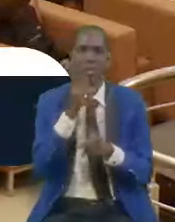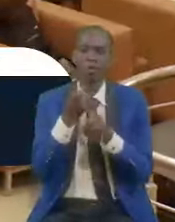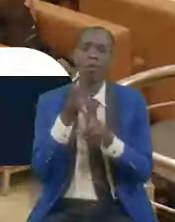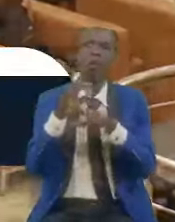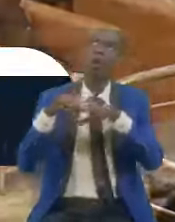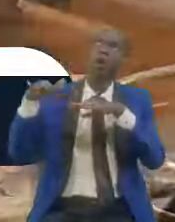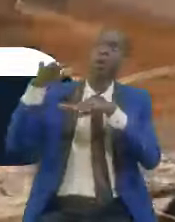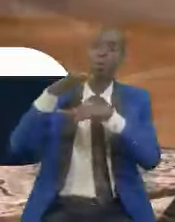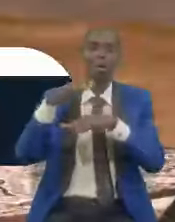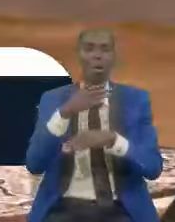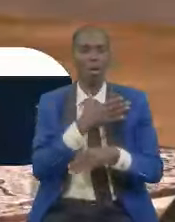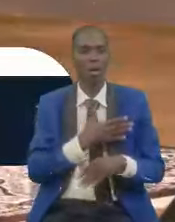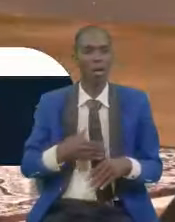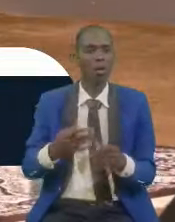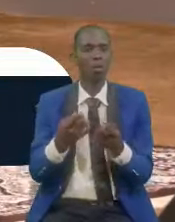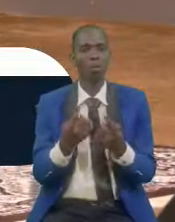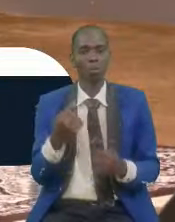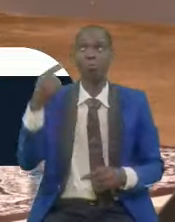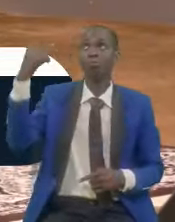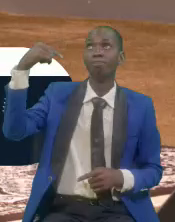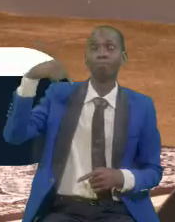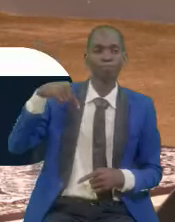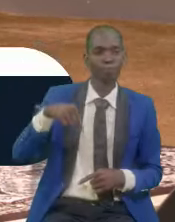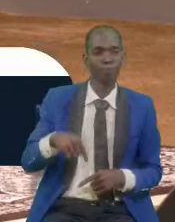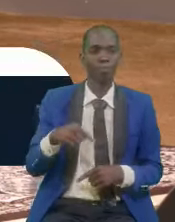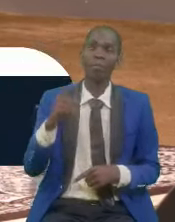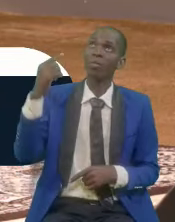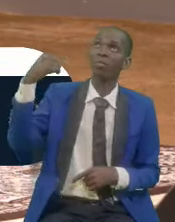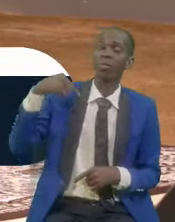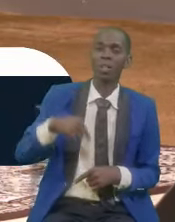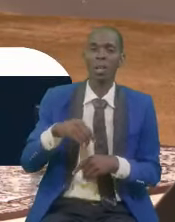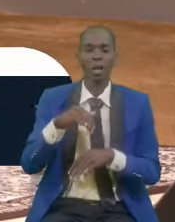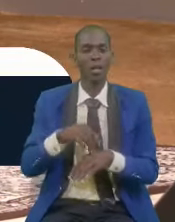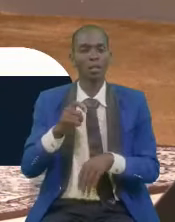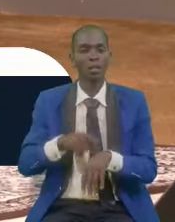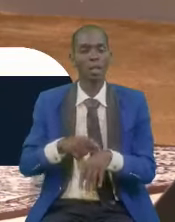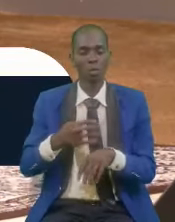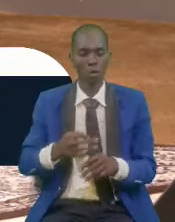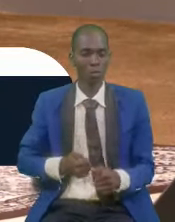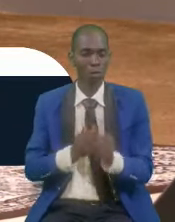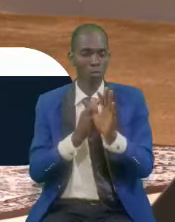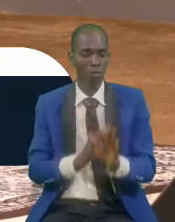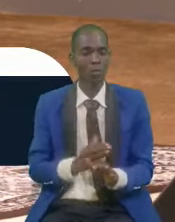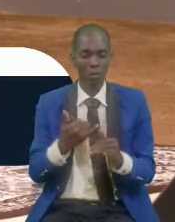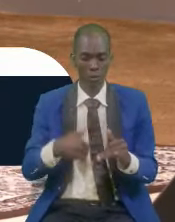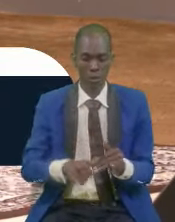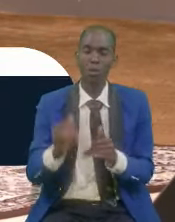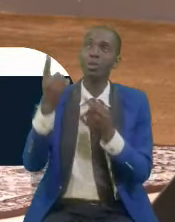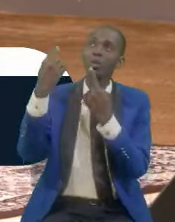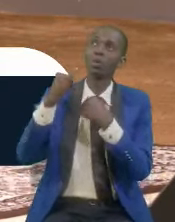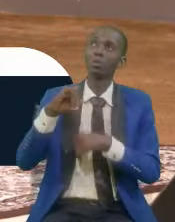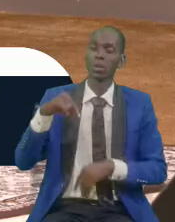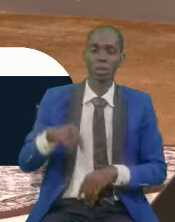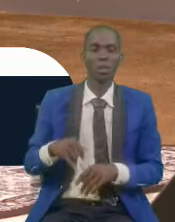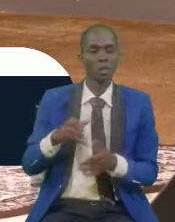above and cometh down. It came down at the time of the apostles, it's still coming down today. It will